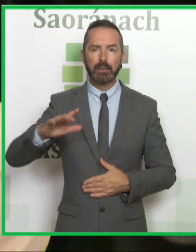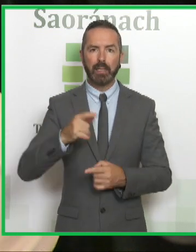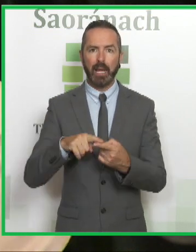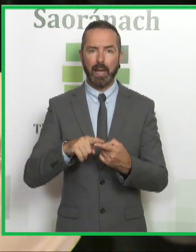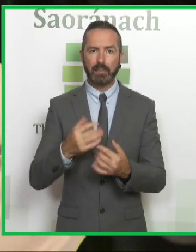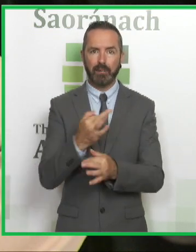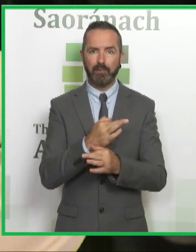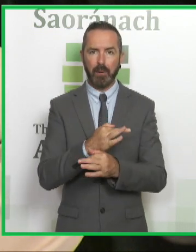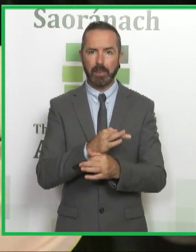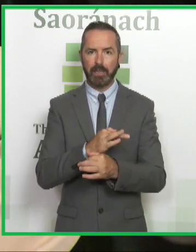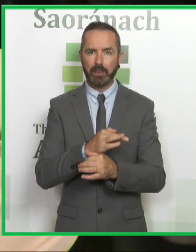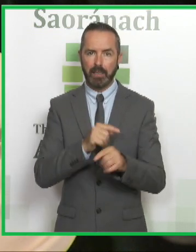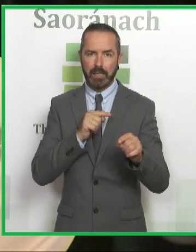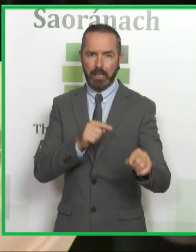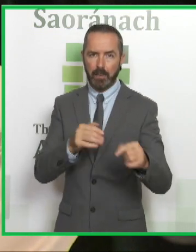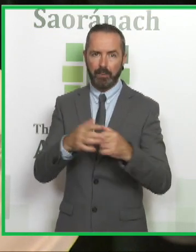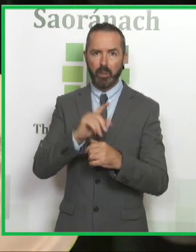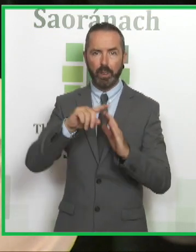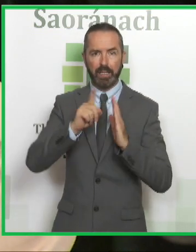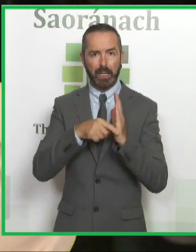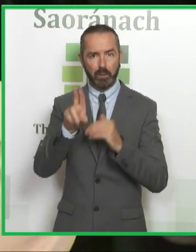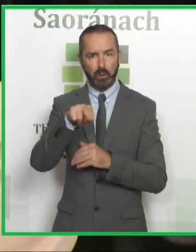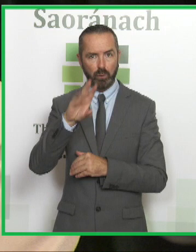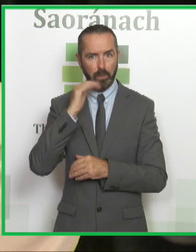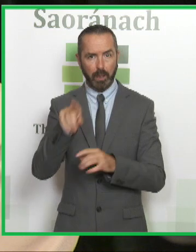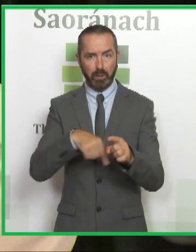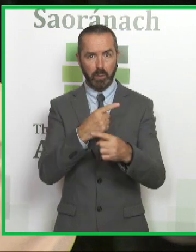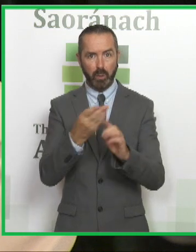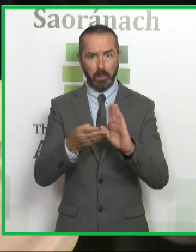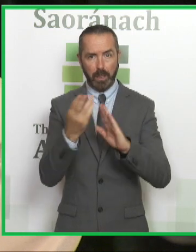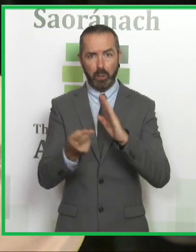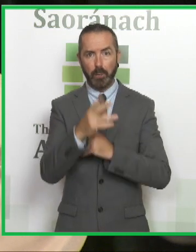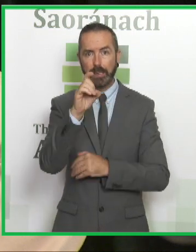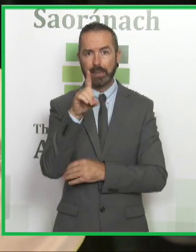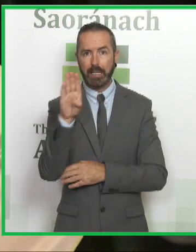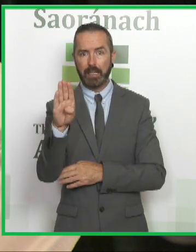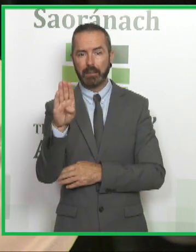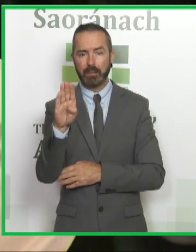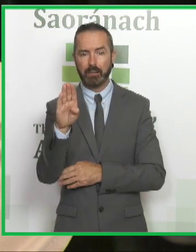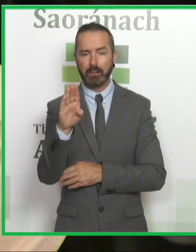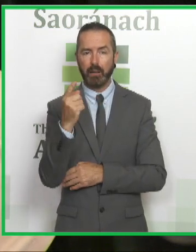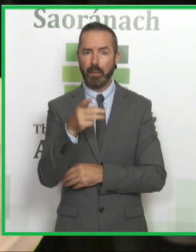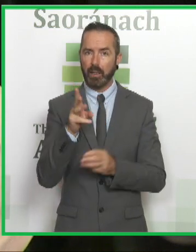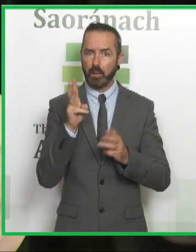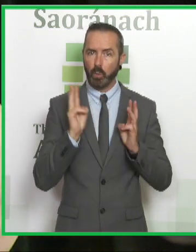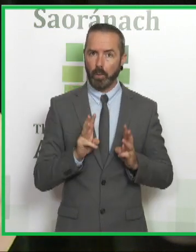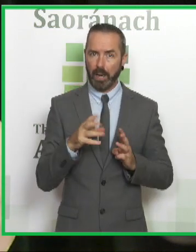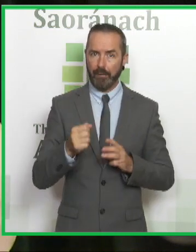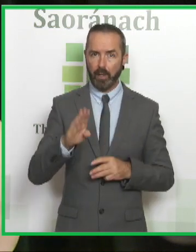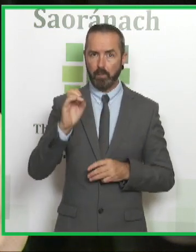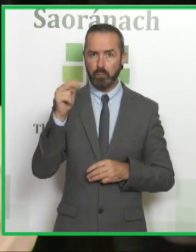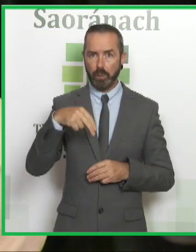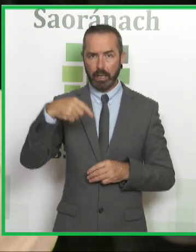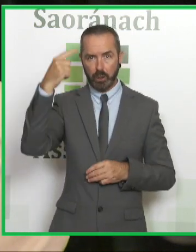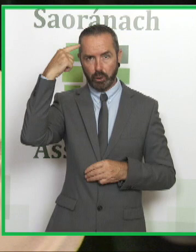for €20,000 because her daughter built up a drug debt. That woman is living with a brain tumour and drug dealers are coming to